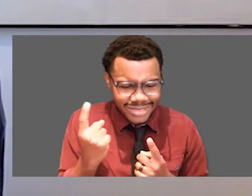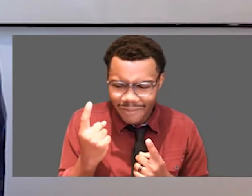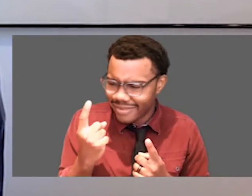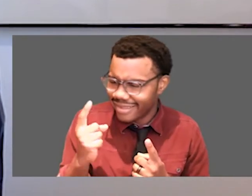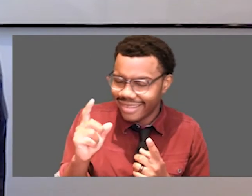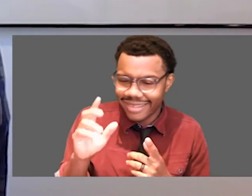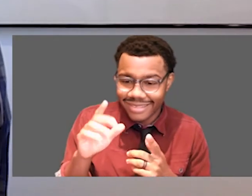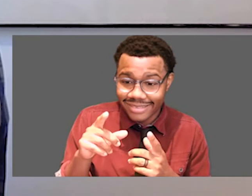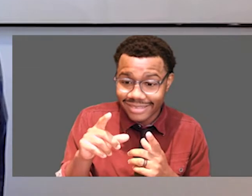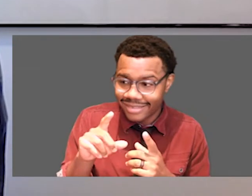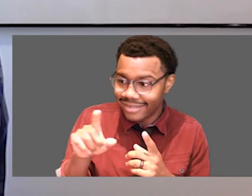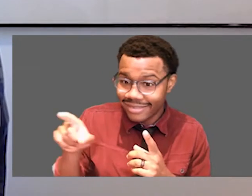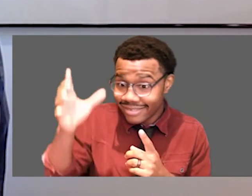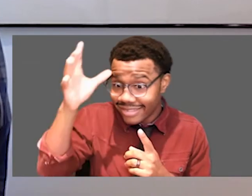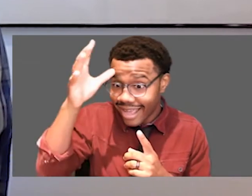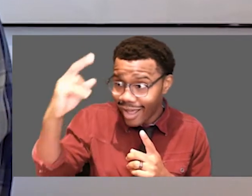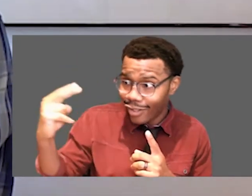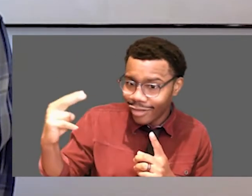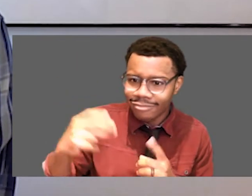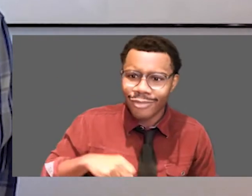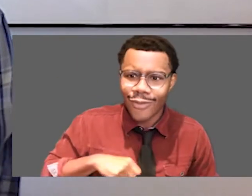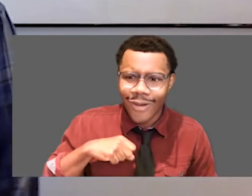dad proud of me.